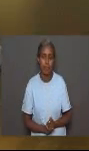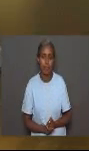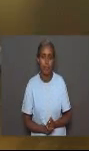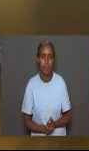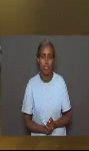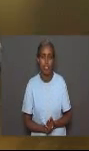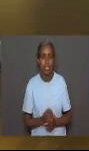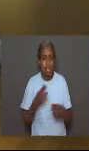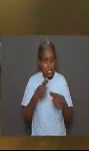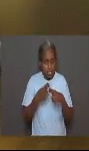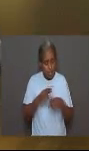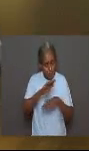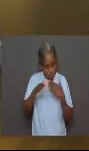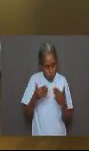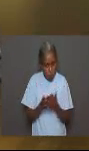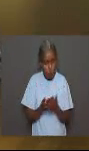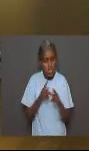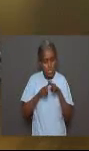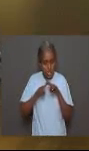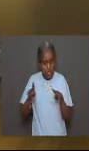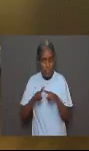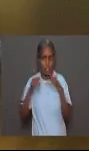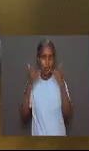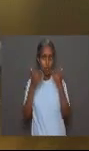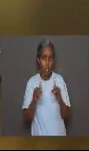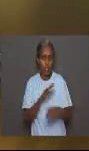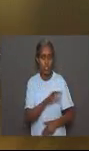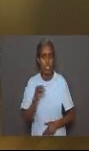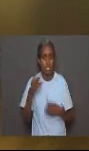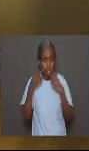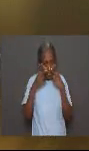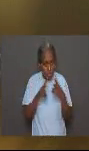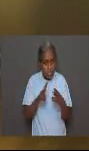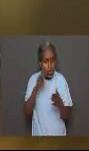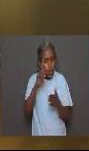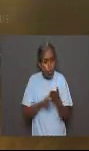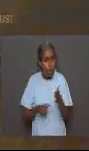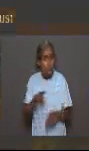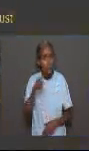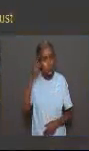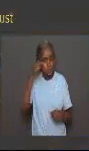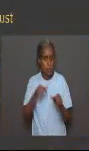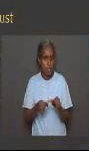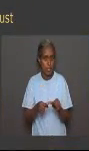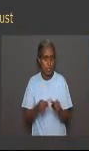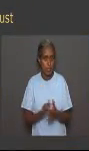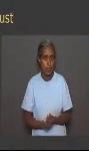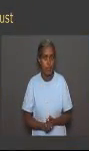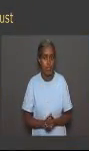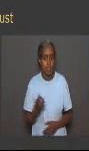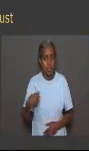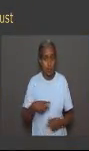Let us name all the different quantities and see what you remembered. We